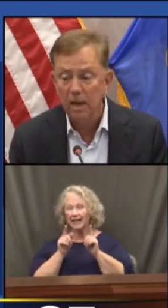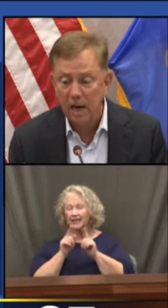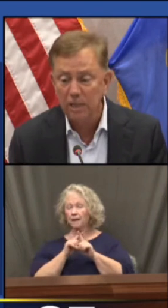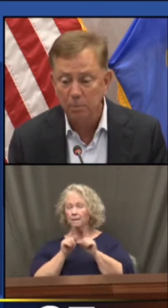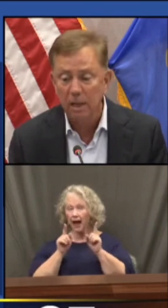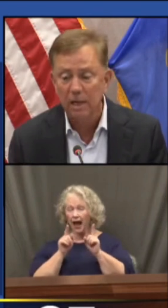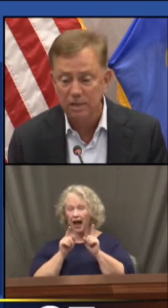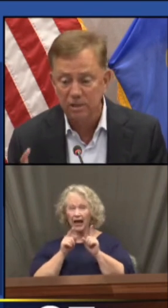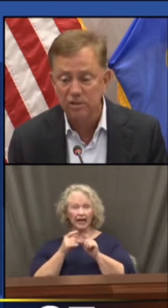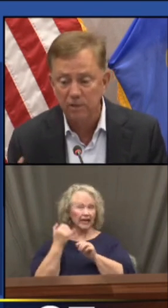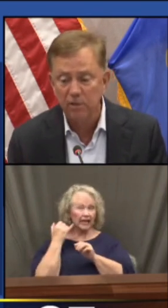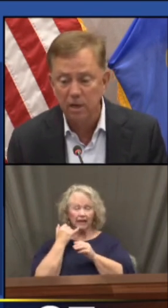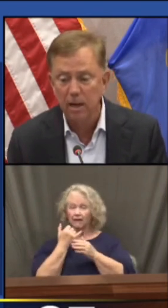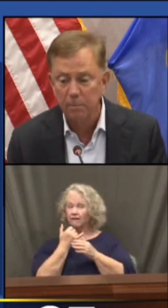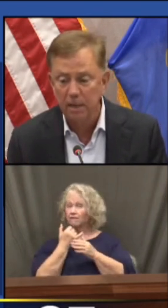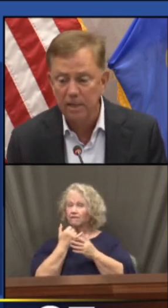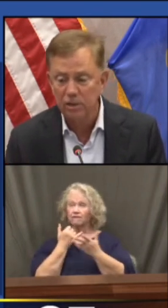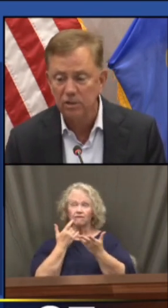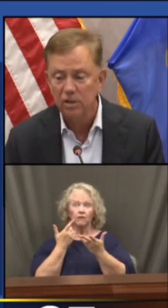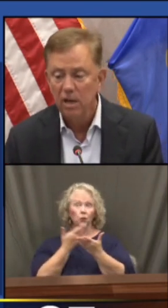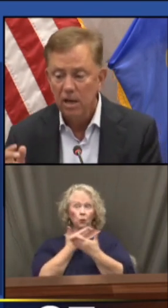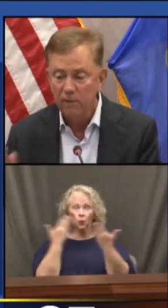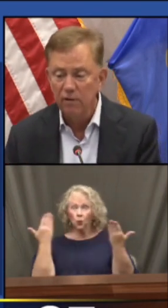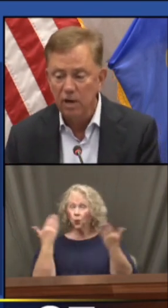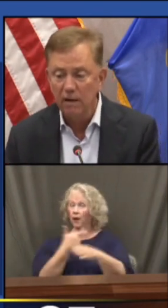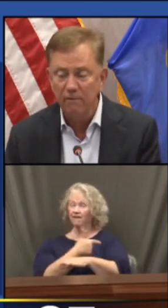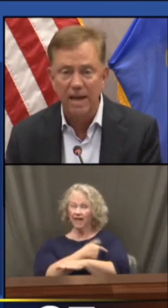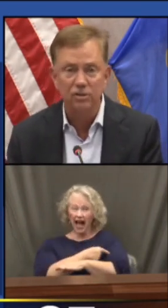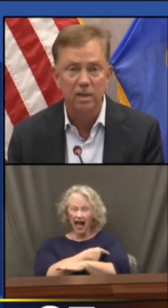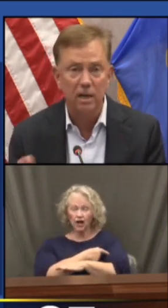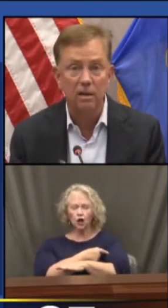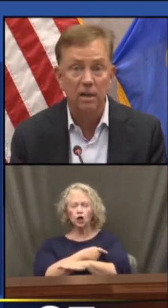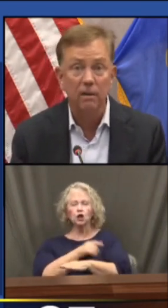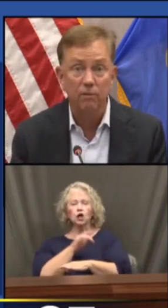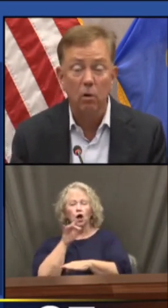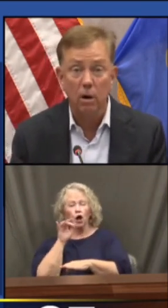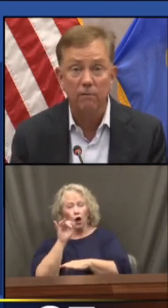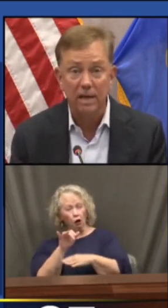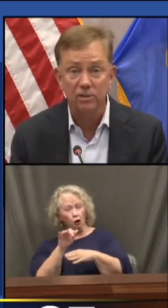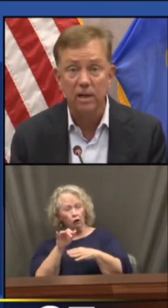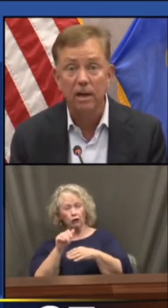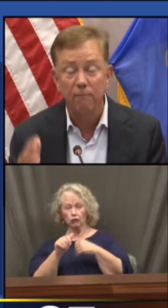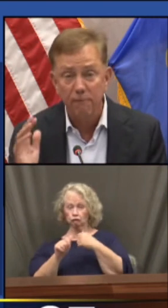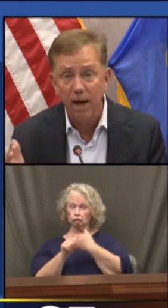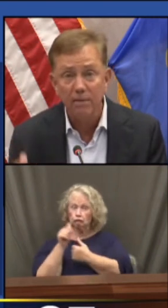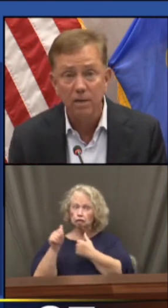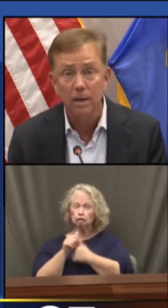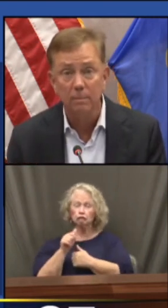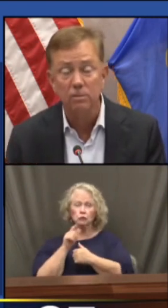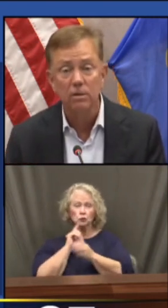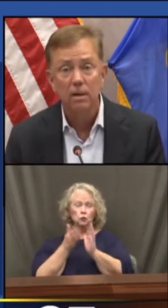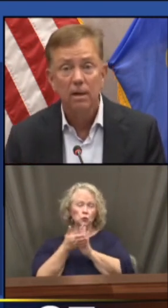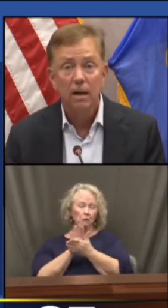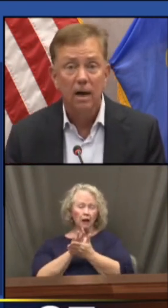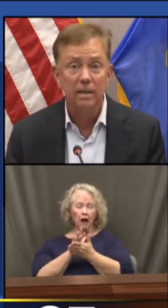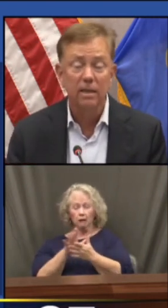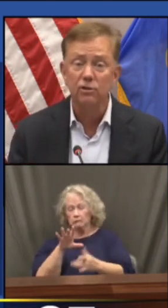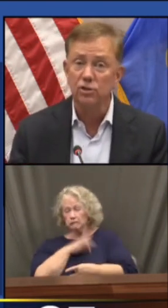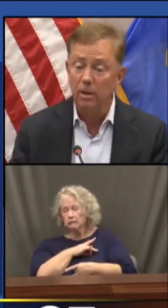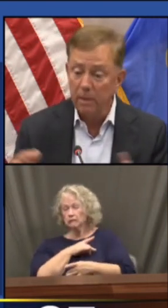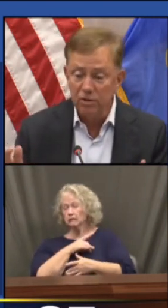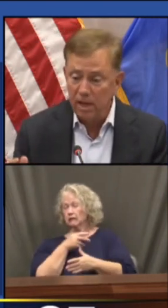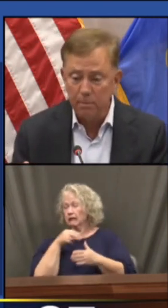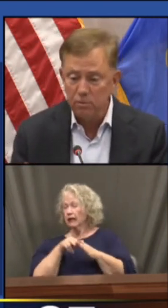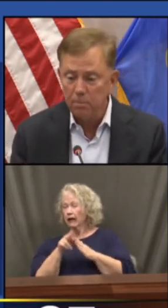to be hospitalized and suffer complications if you're not vaccinated than if you are vaccinated. 5 times.